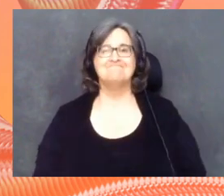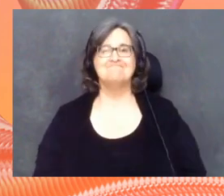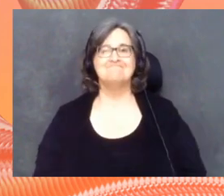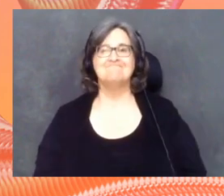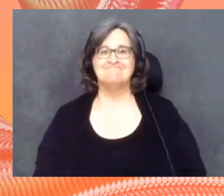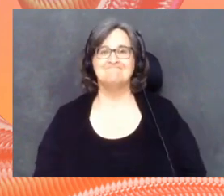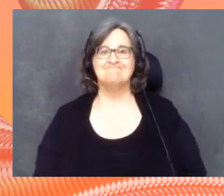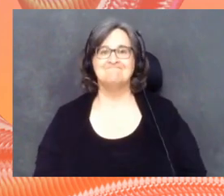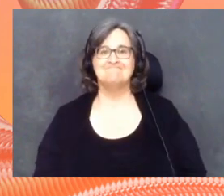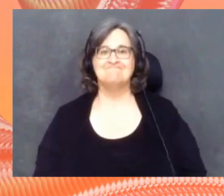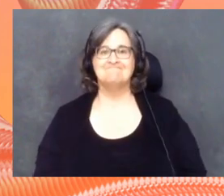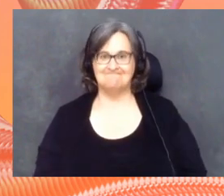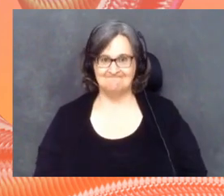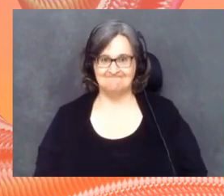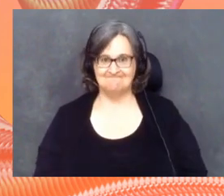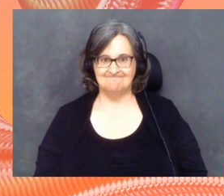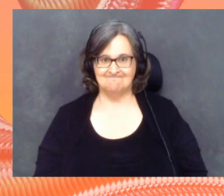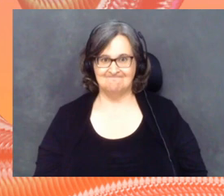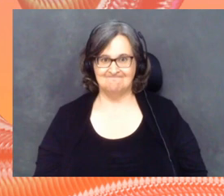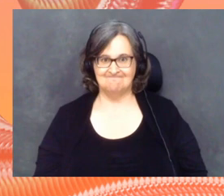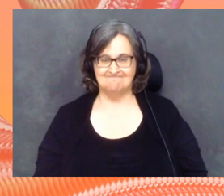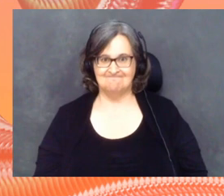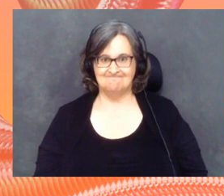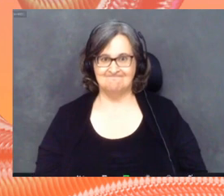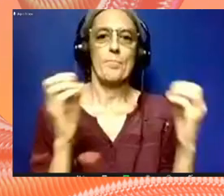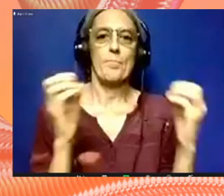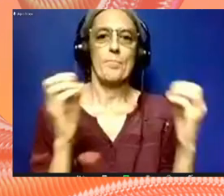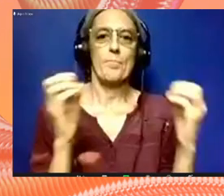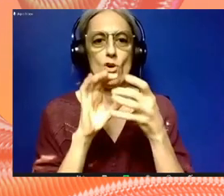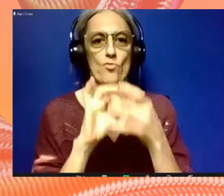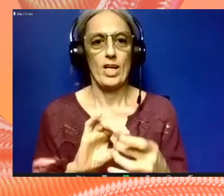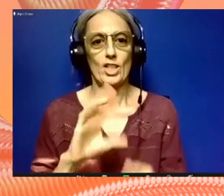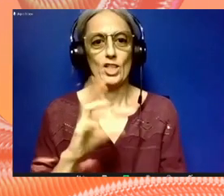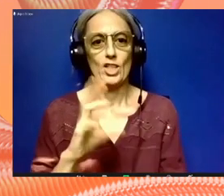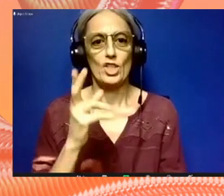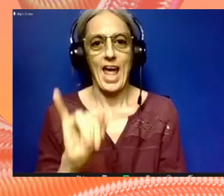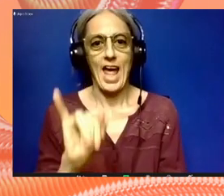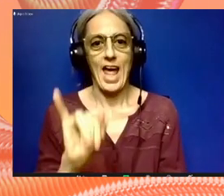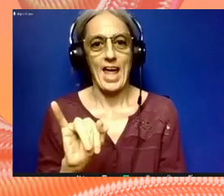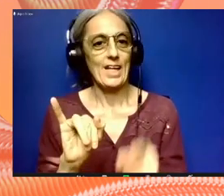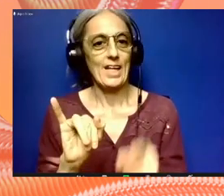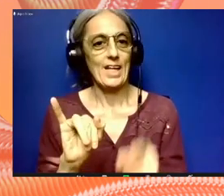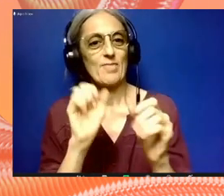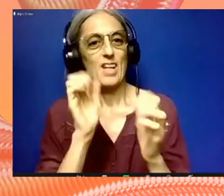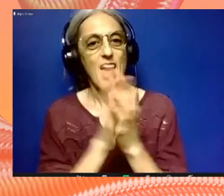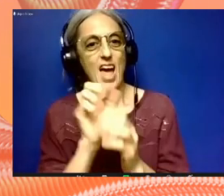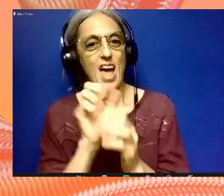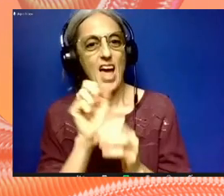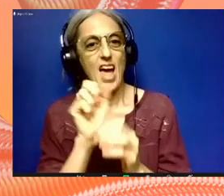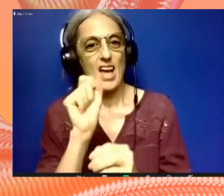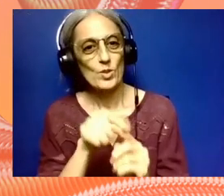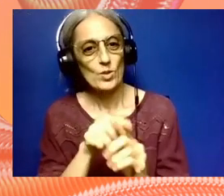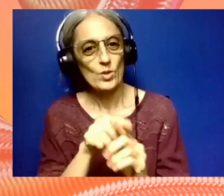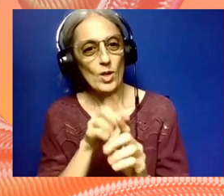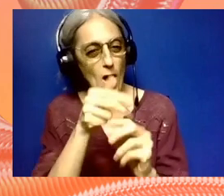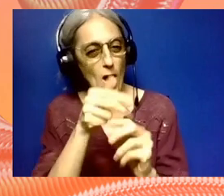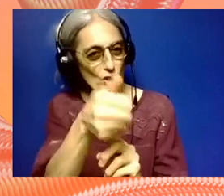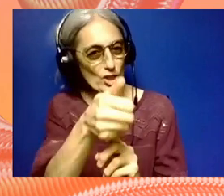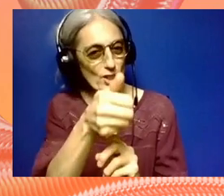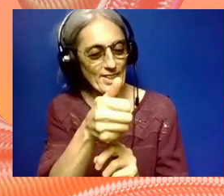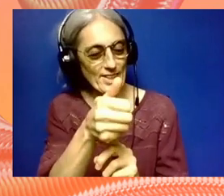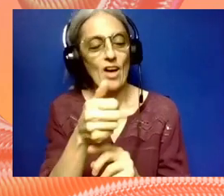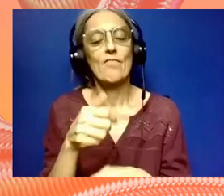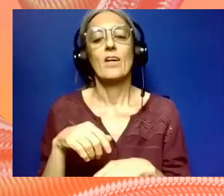I want to ask a question now that's a little bit more just about you, Chani. You know, one of the things that you do well in the AMC is think about playing